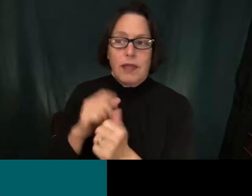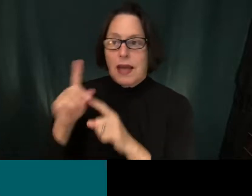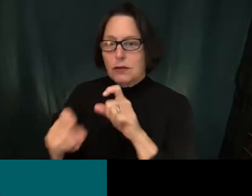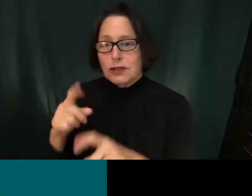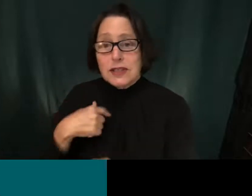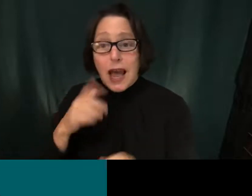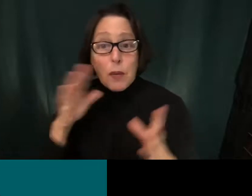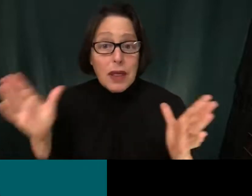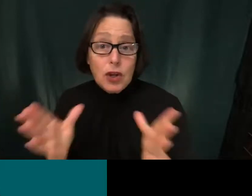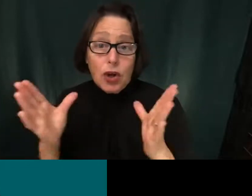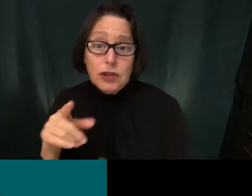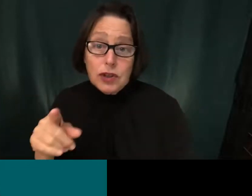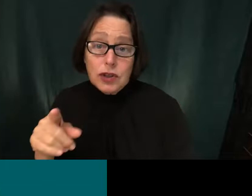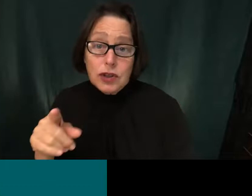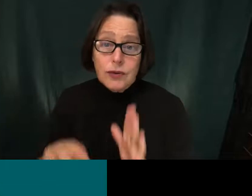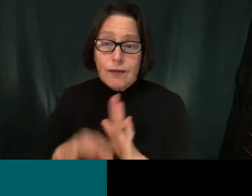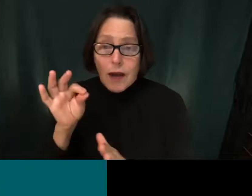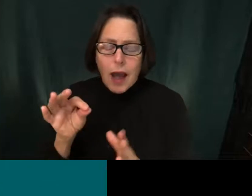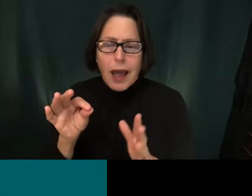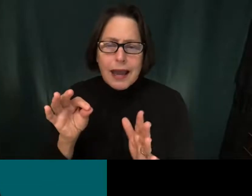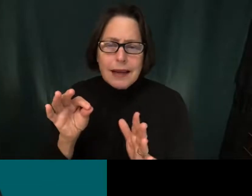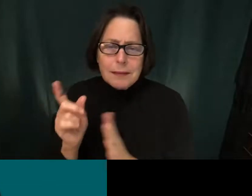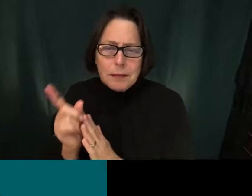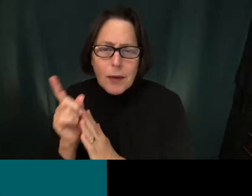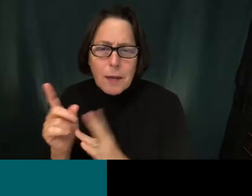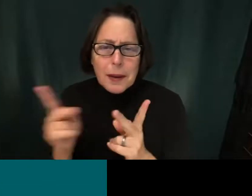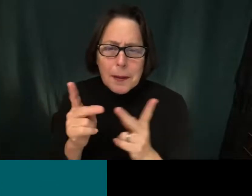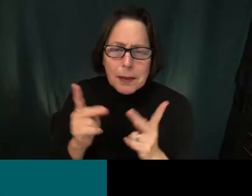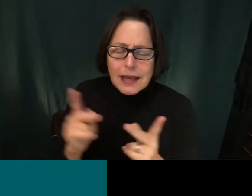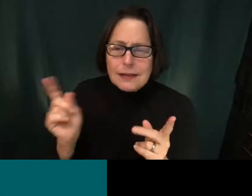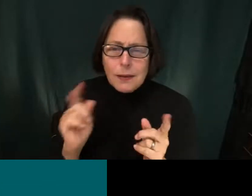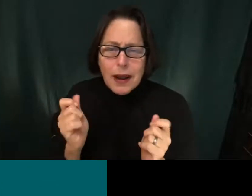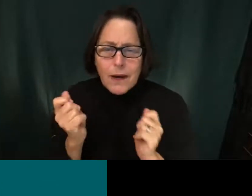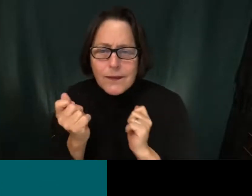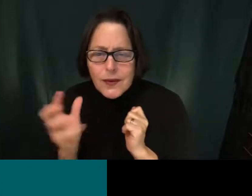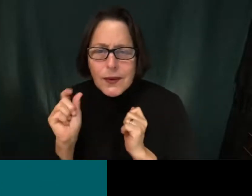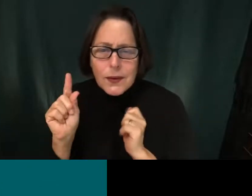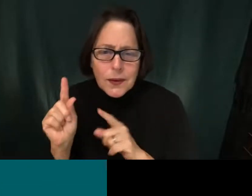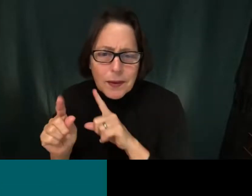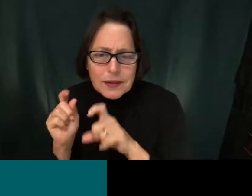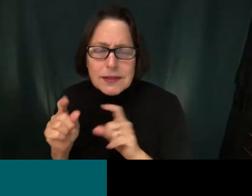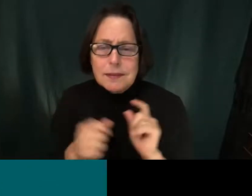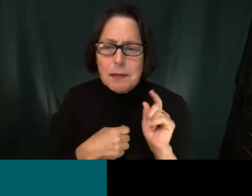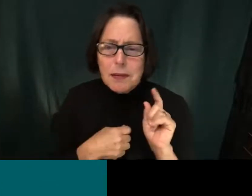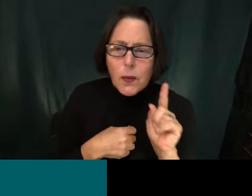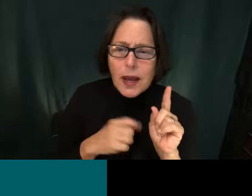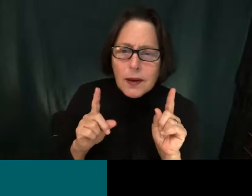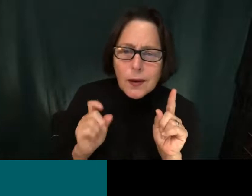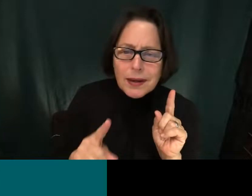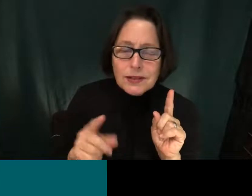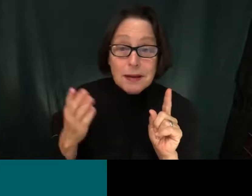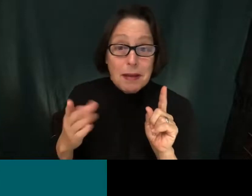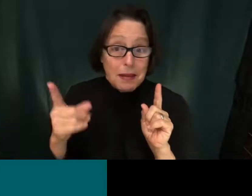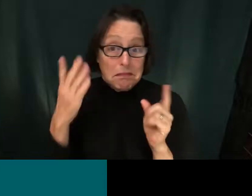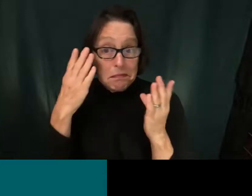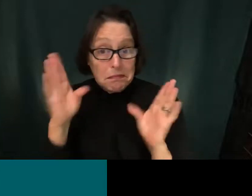would encourage you to find those places where a few questions or one question might be more welcome,